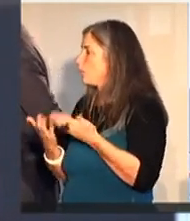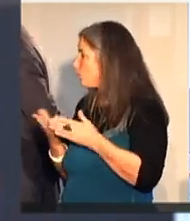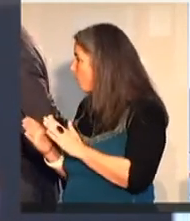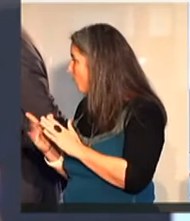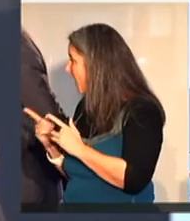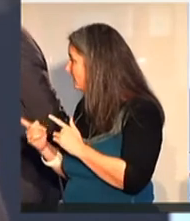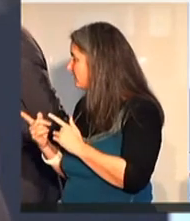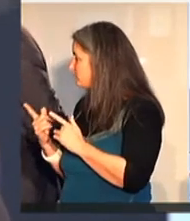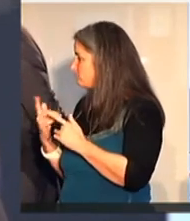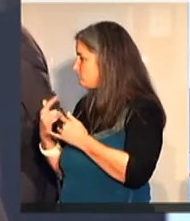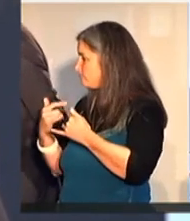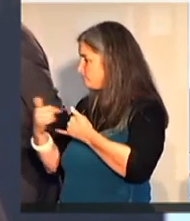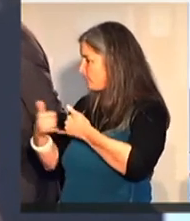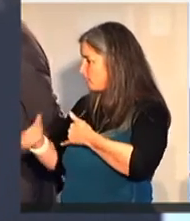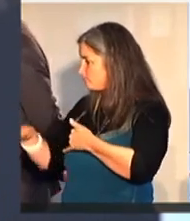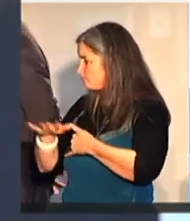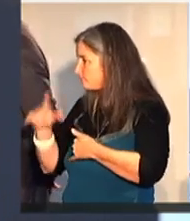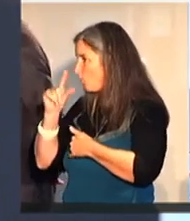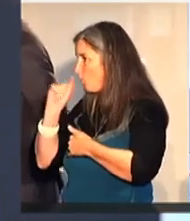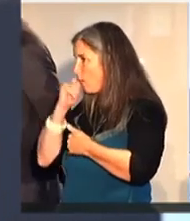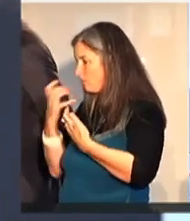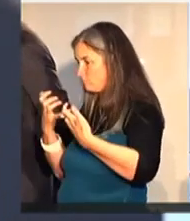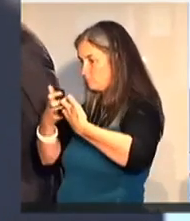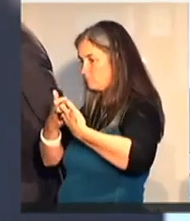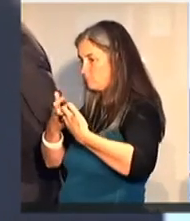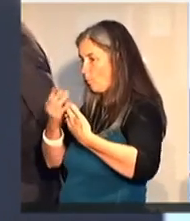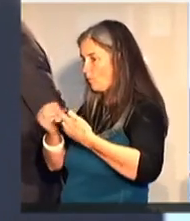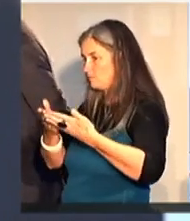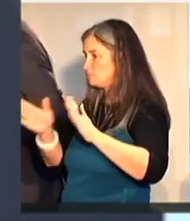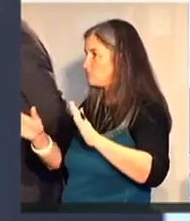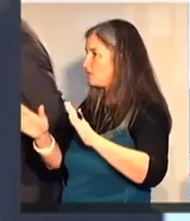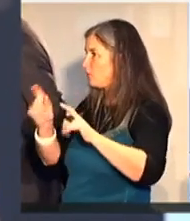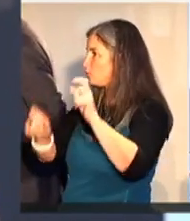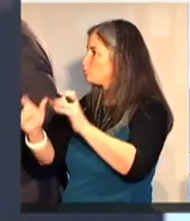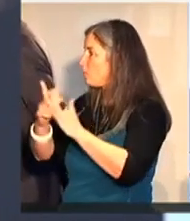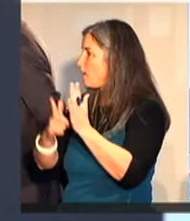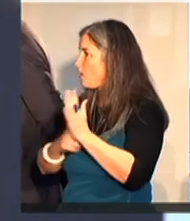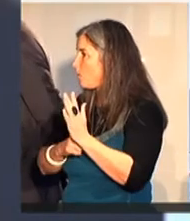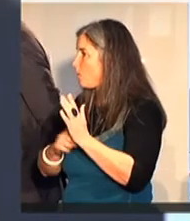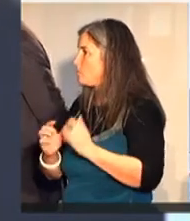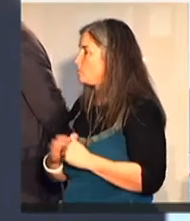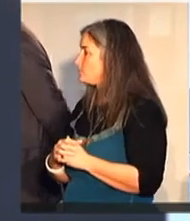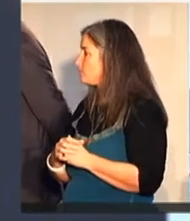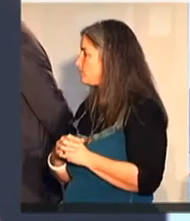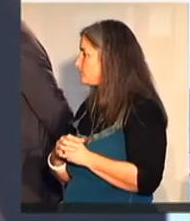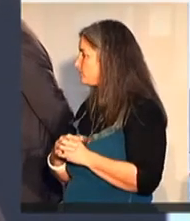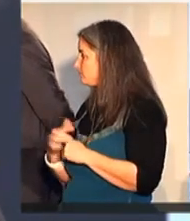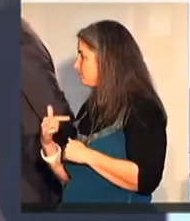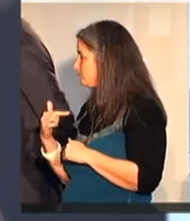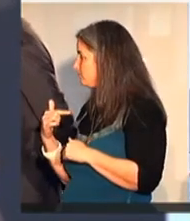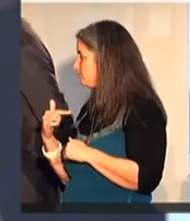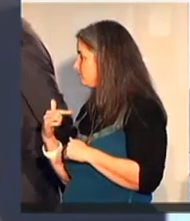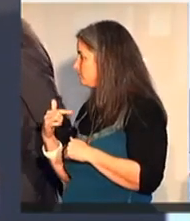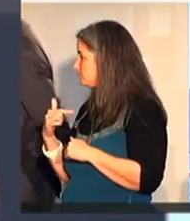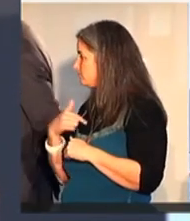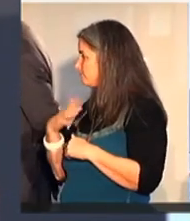with the general consumer law, whether there's scope for these notions of behavioural economics or understanding of some